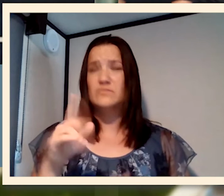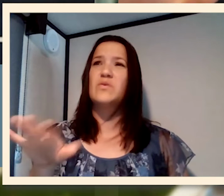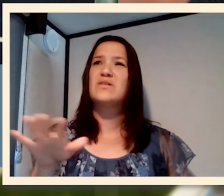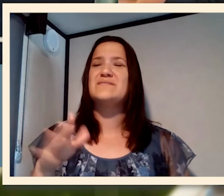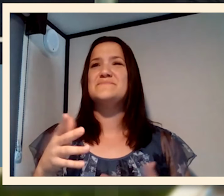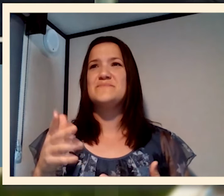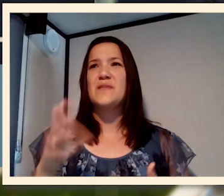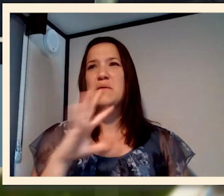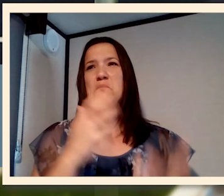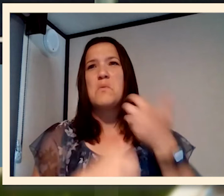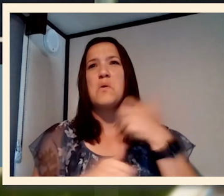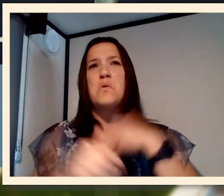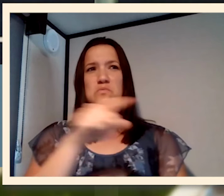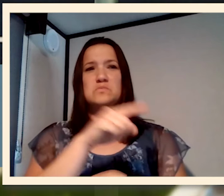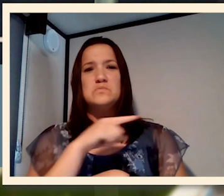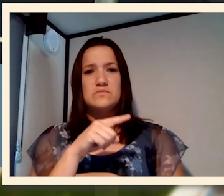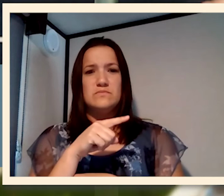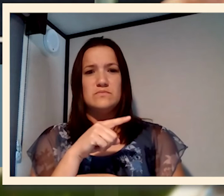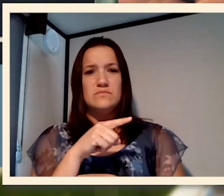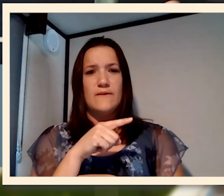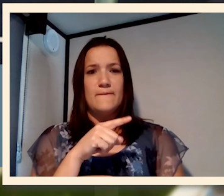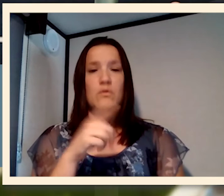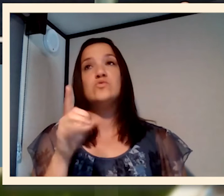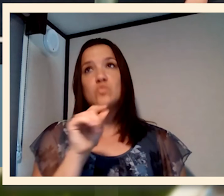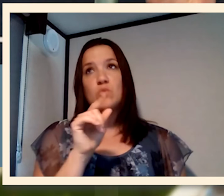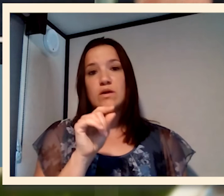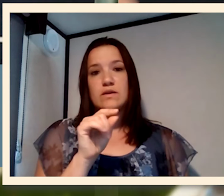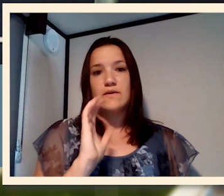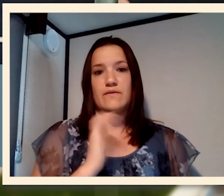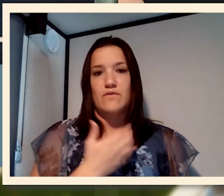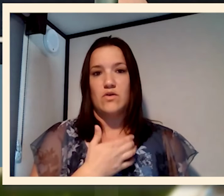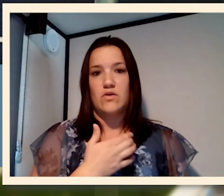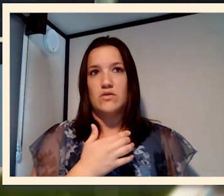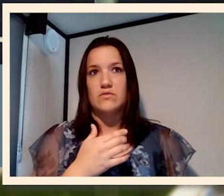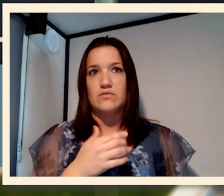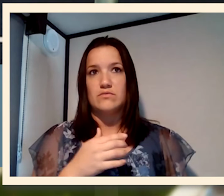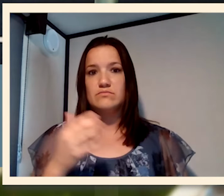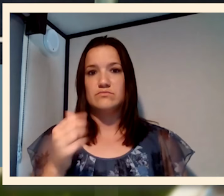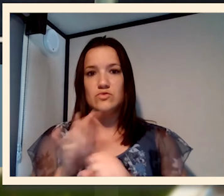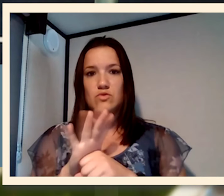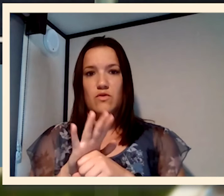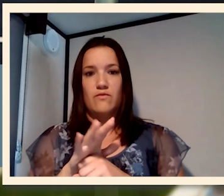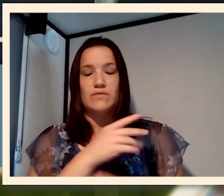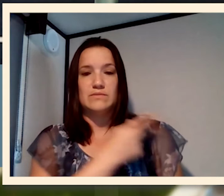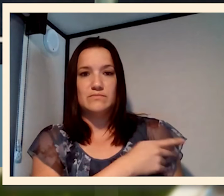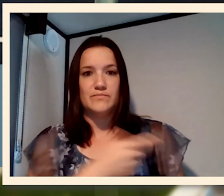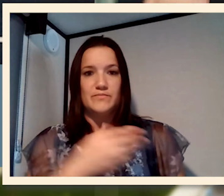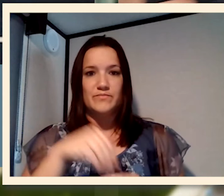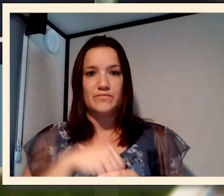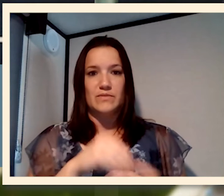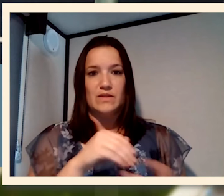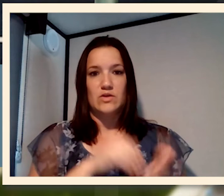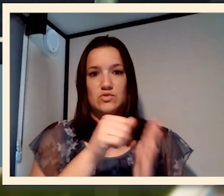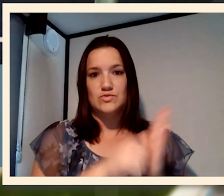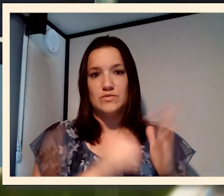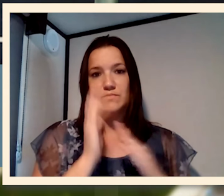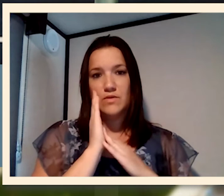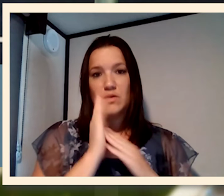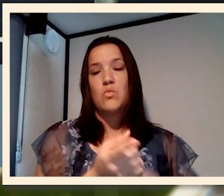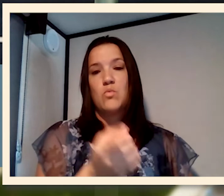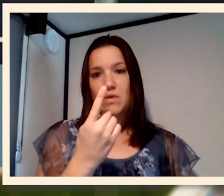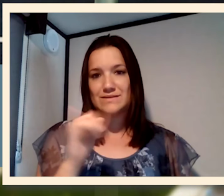and something medical surgical beds, which is the majority of our, you know, 20 of our 21 COVID patients are in one of those